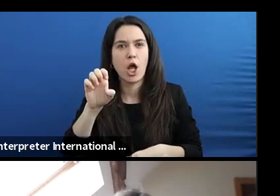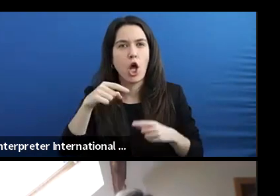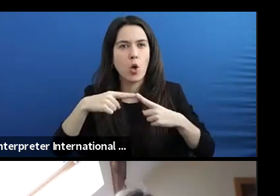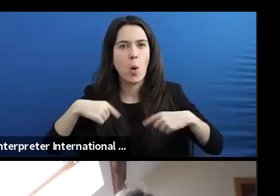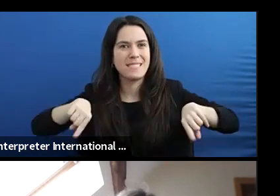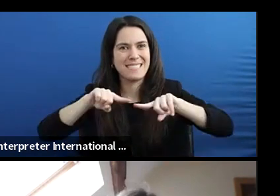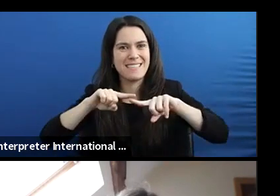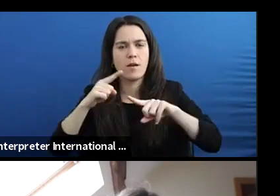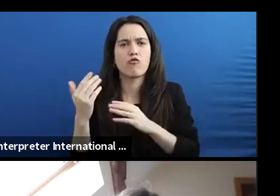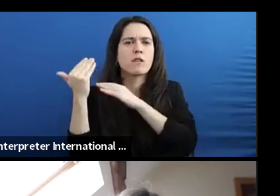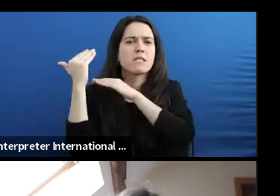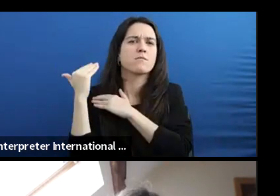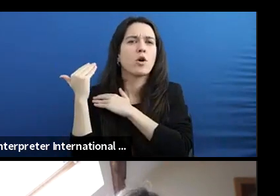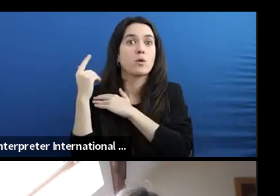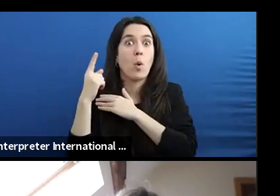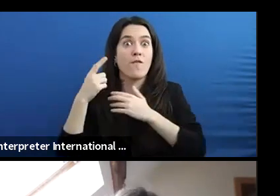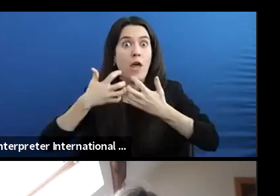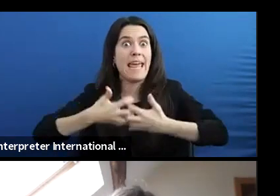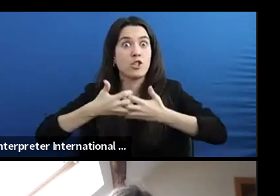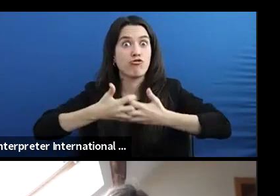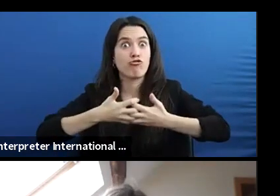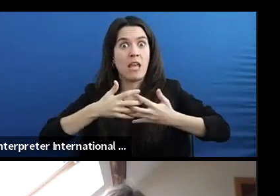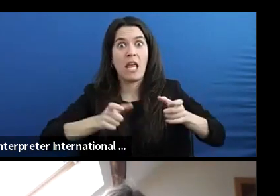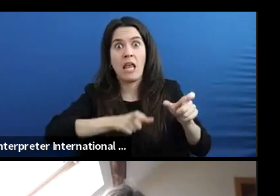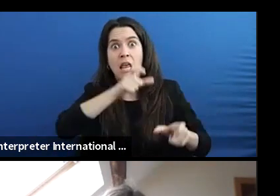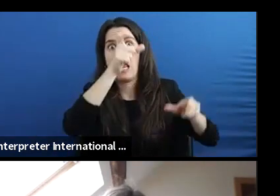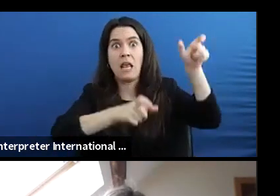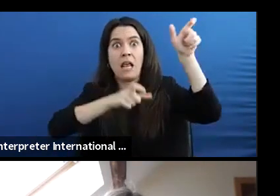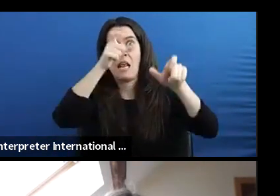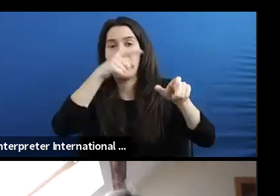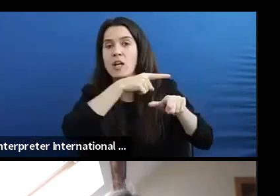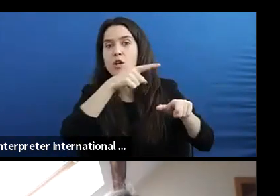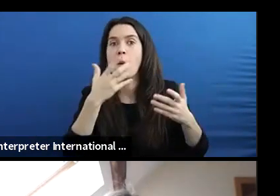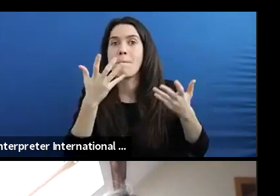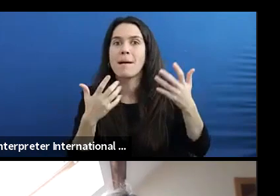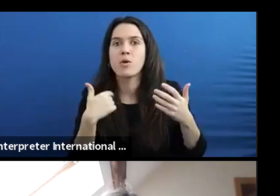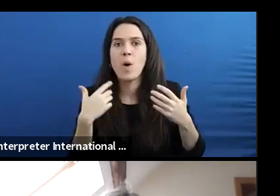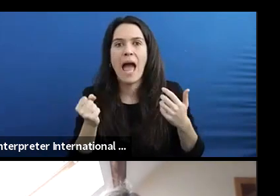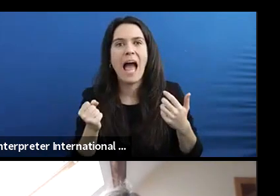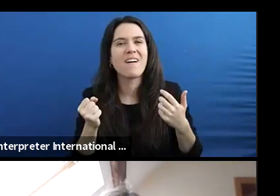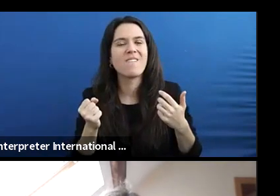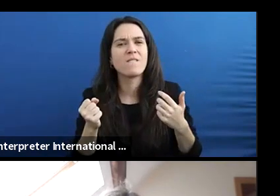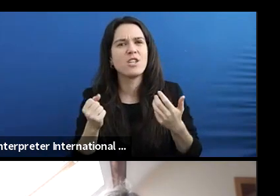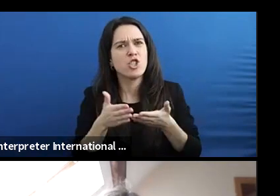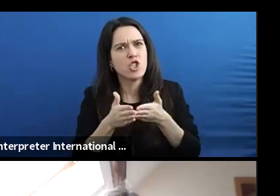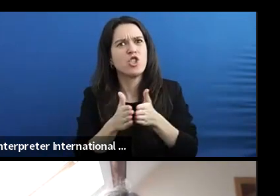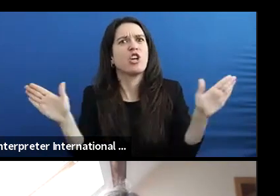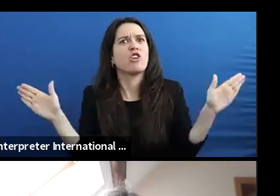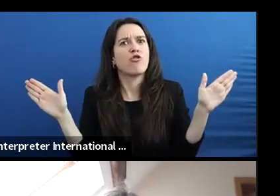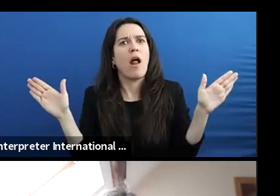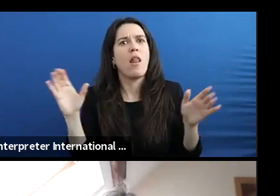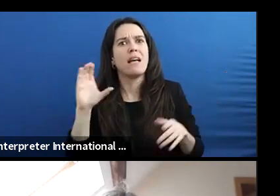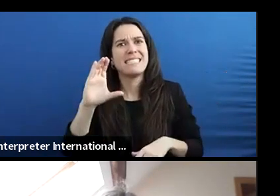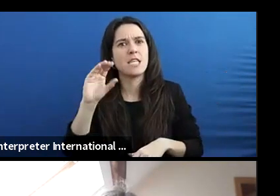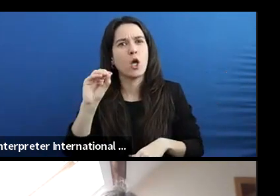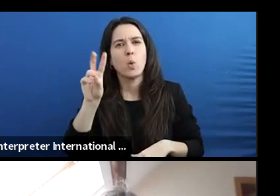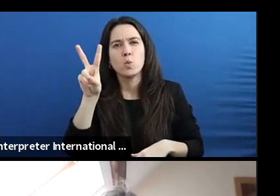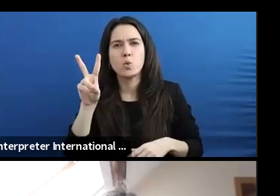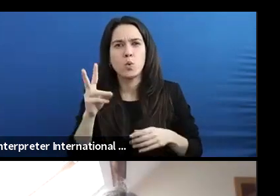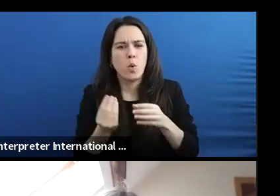responsible for industry. So if we have a general carbon-free production of goods in Europe, then